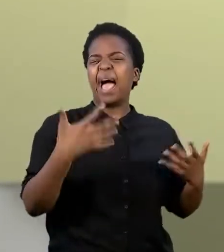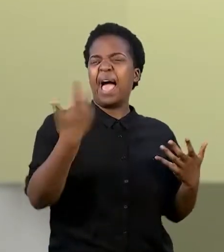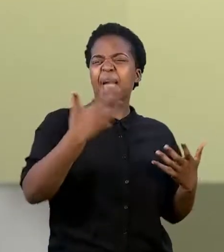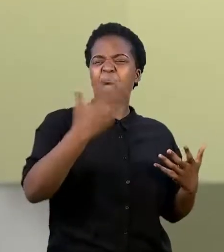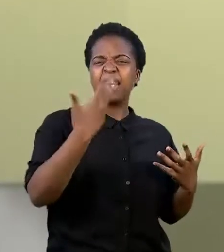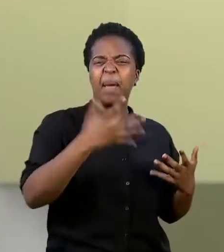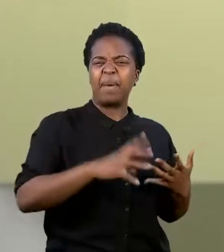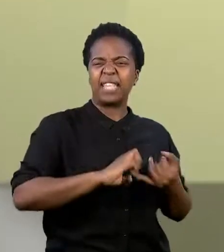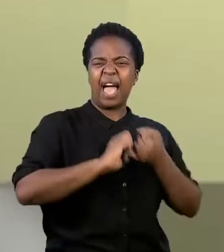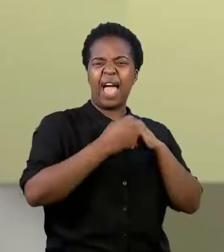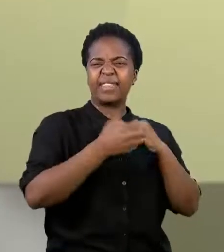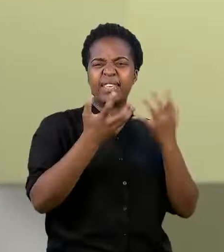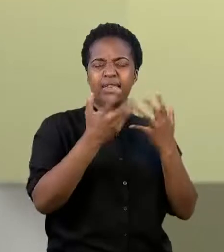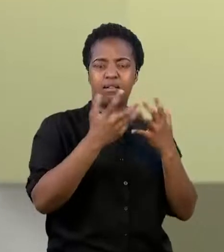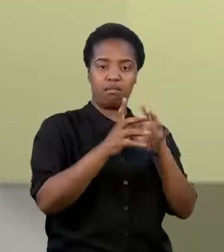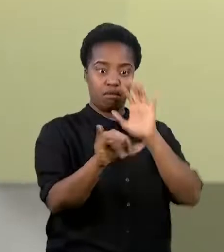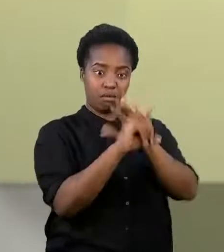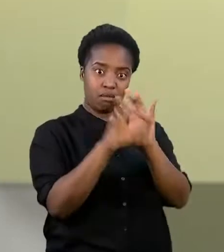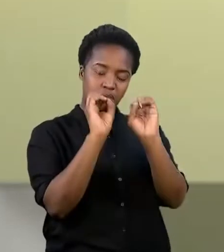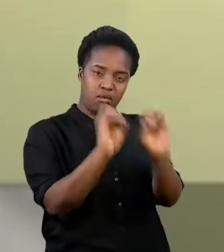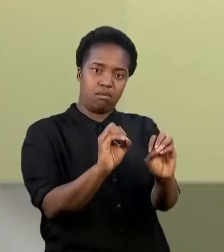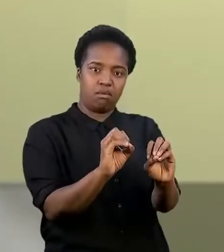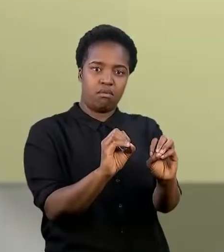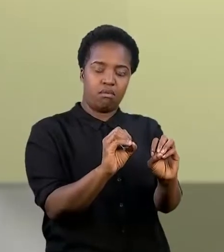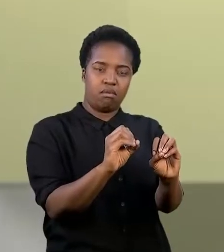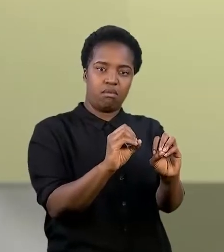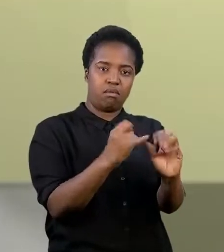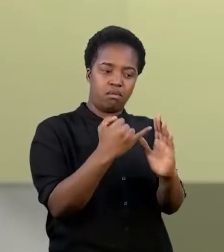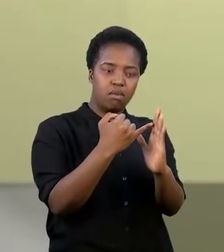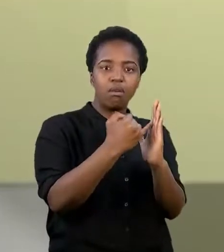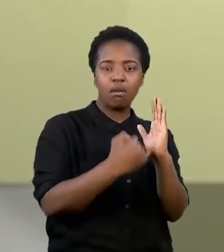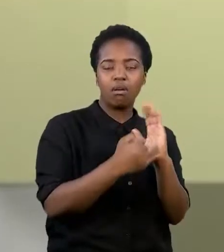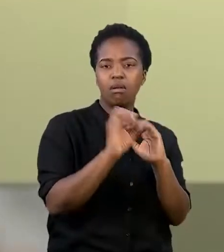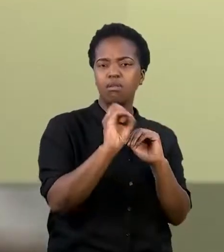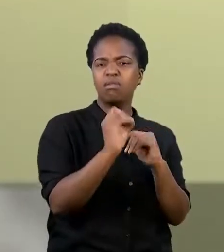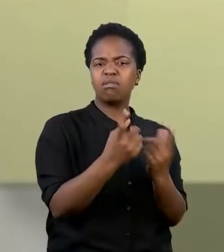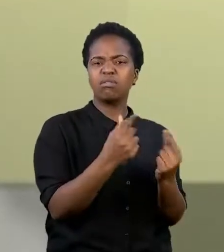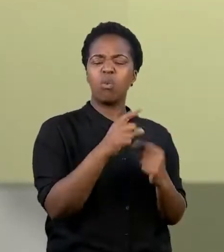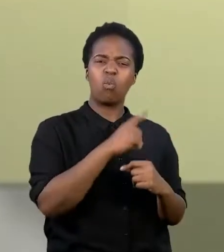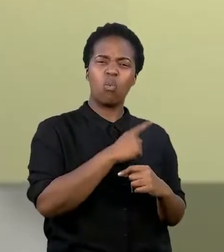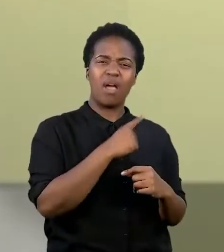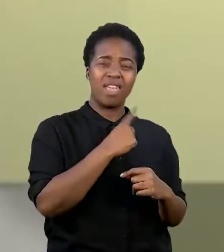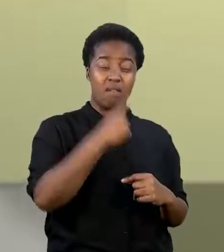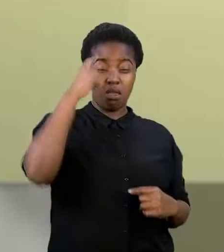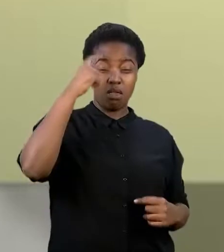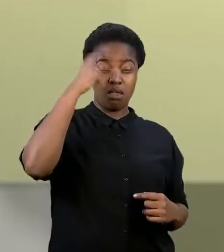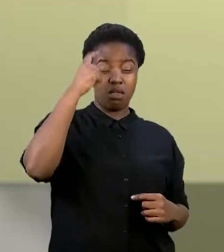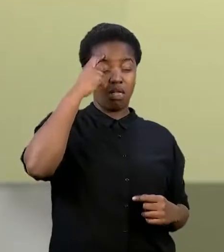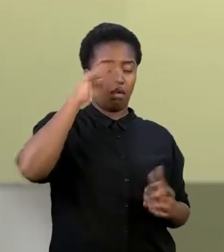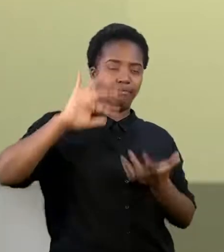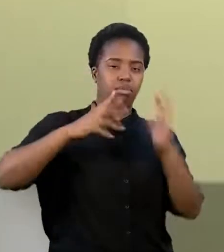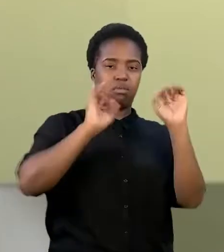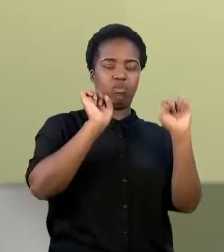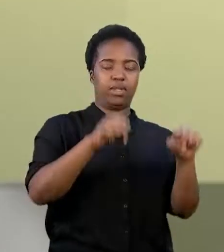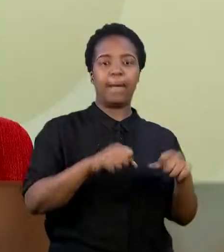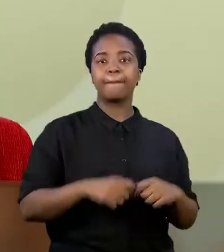they mazin gore abazang ba ze ba diagnose I made that day a its operation e wa bona o diwe ka bana ka dula e beile motlhong e tlo mo